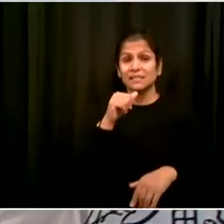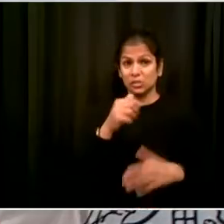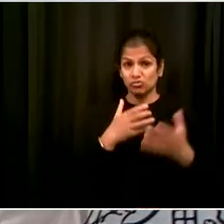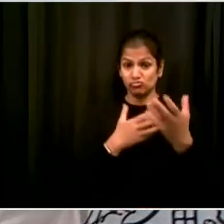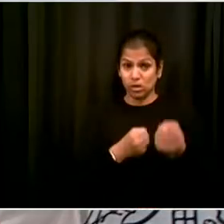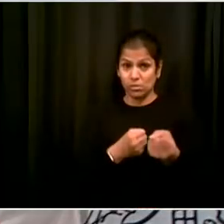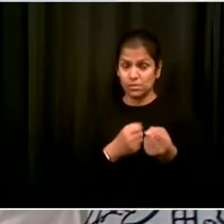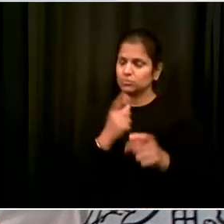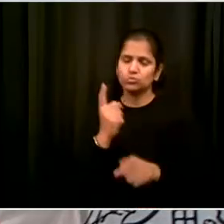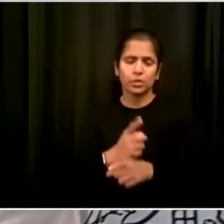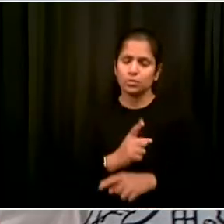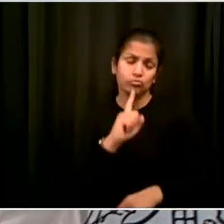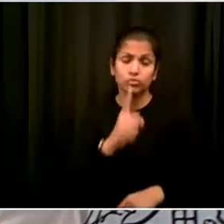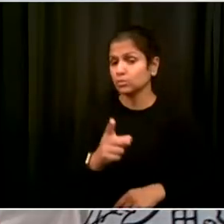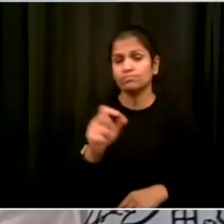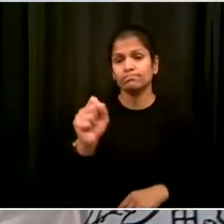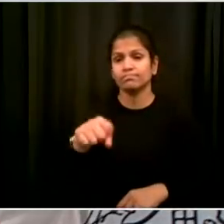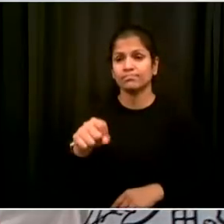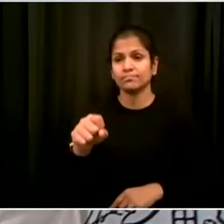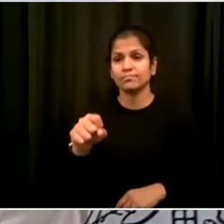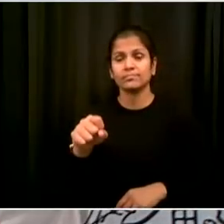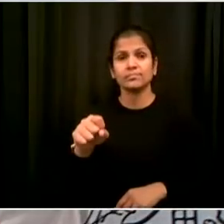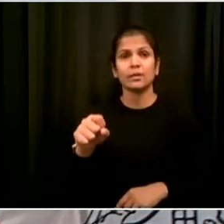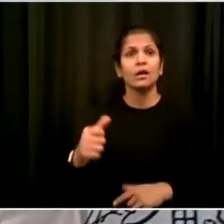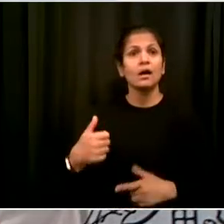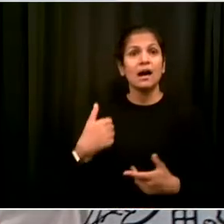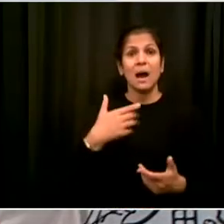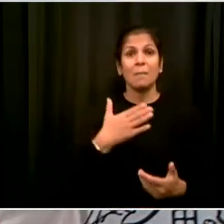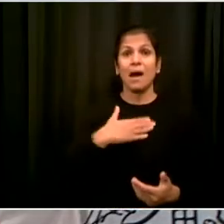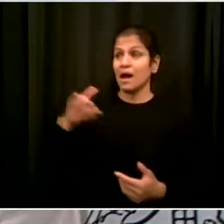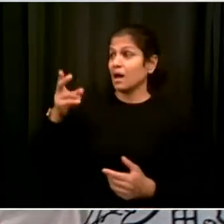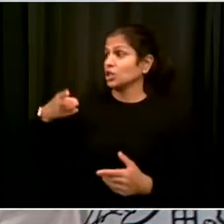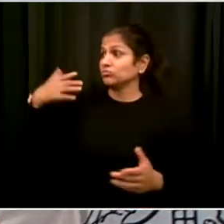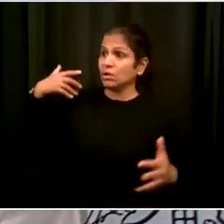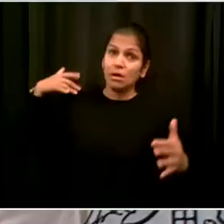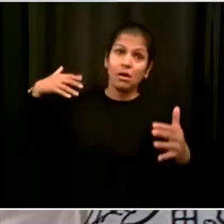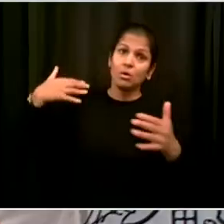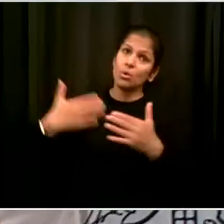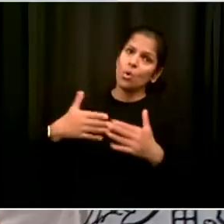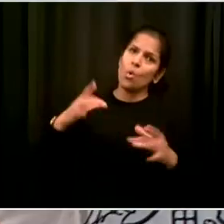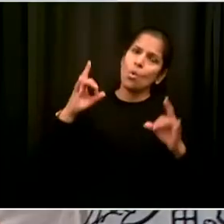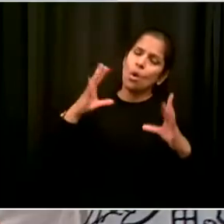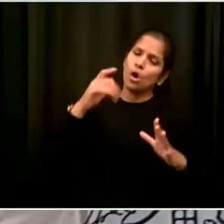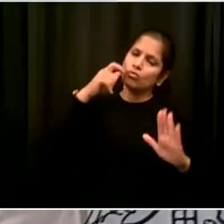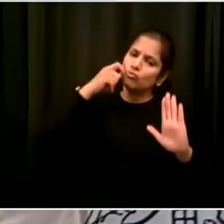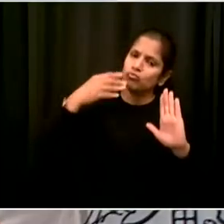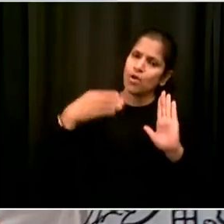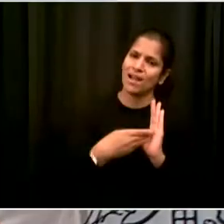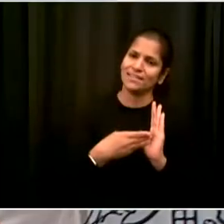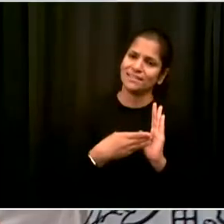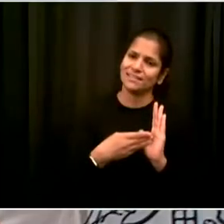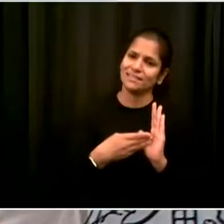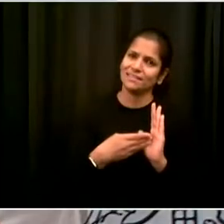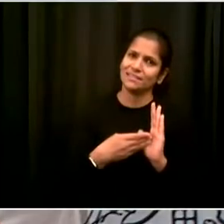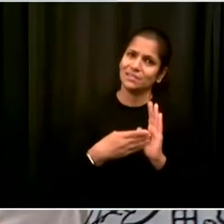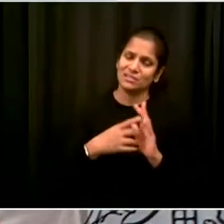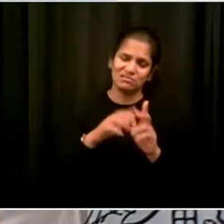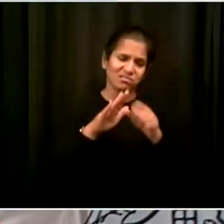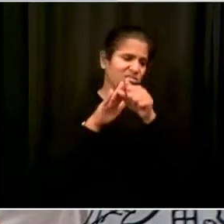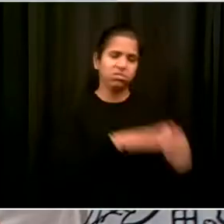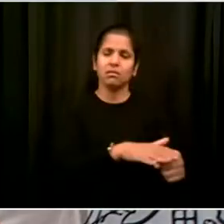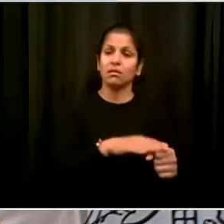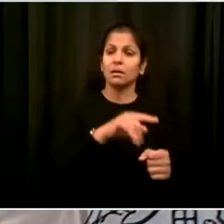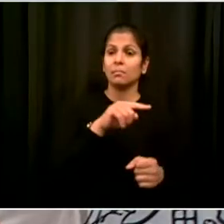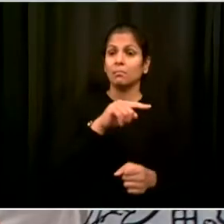complicity often of some members of the medical community in racist acts. I mean, there's a reason why people have this